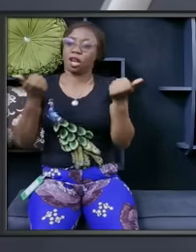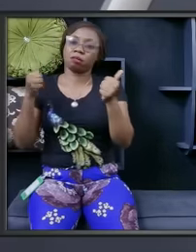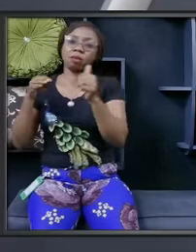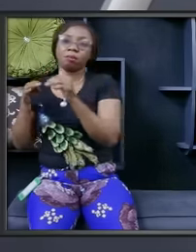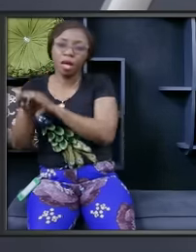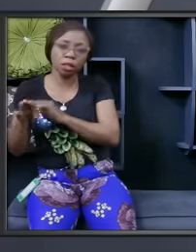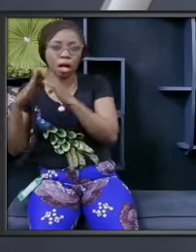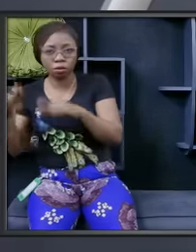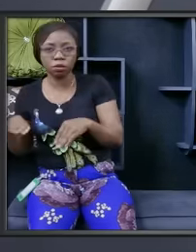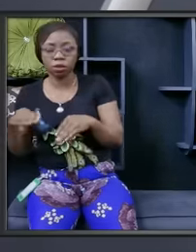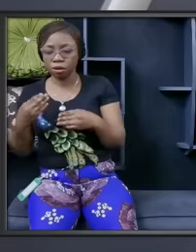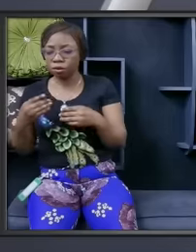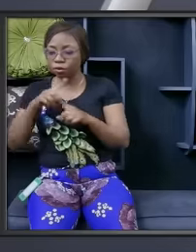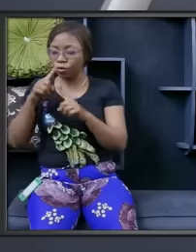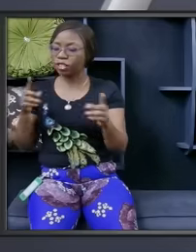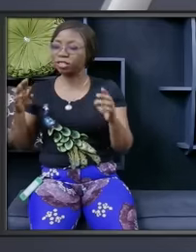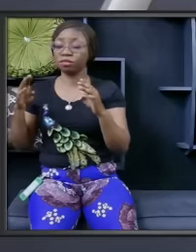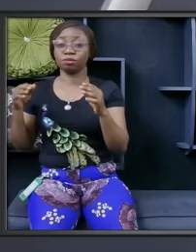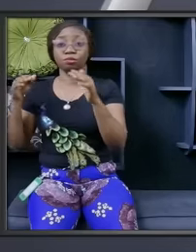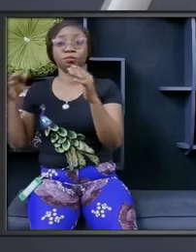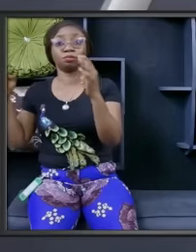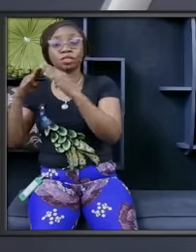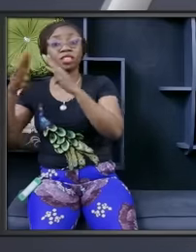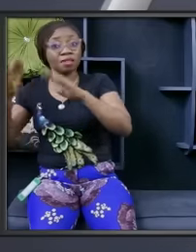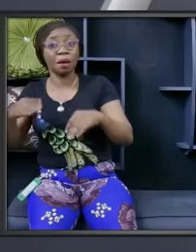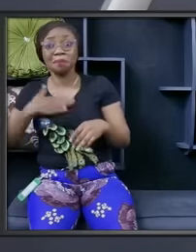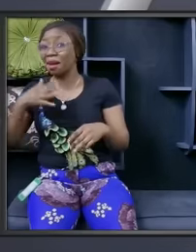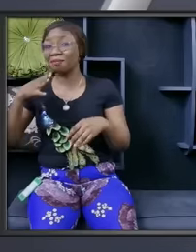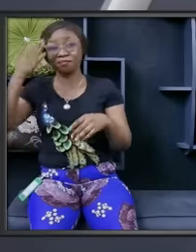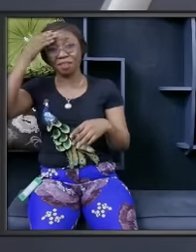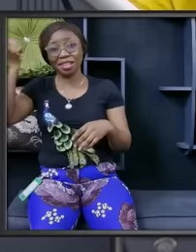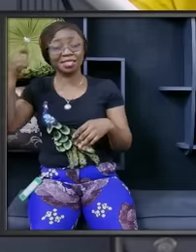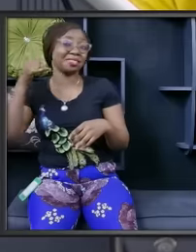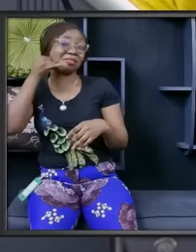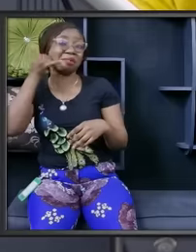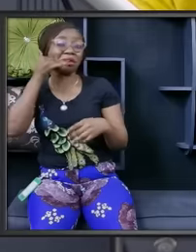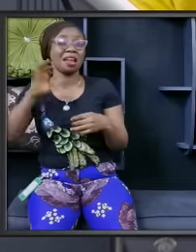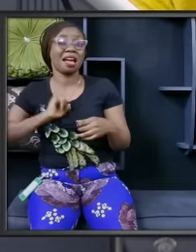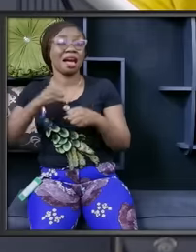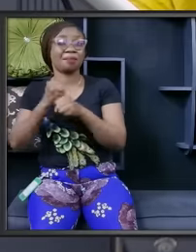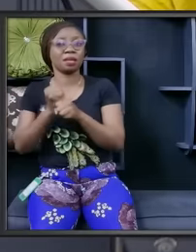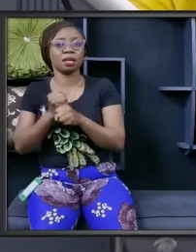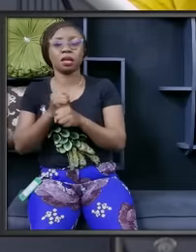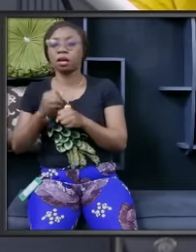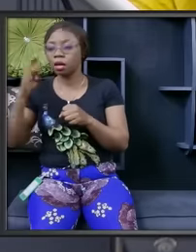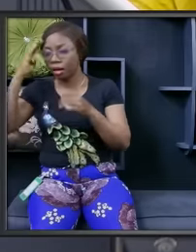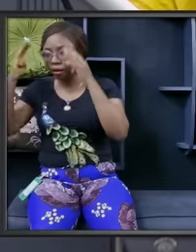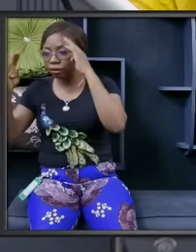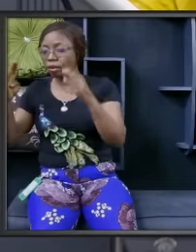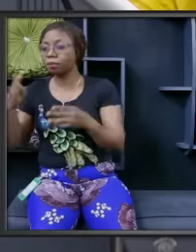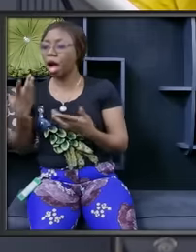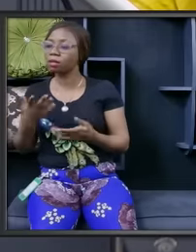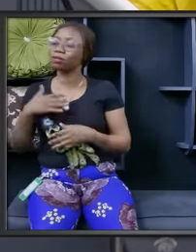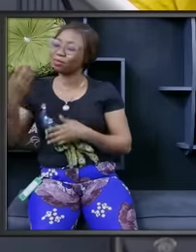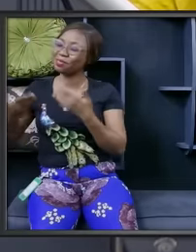They come home. Then they come reach me. I don't forget the call where I make. Then they come, I greet them. I say, darling, welcome,